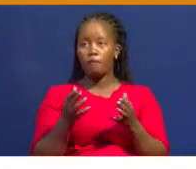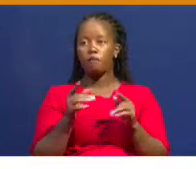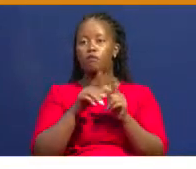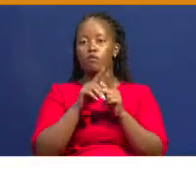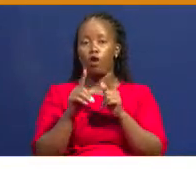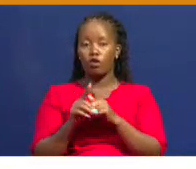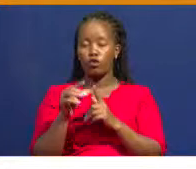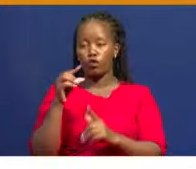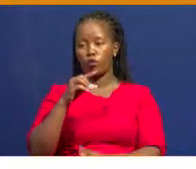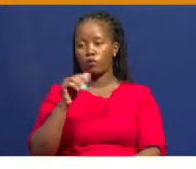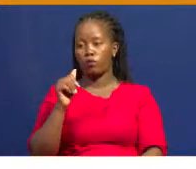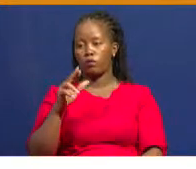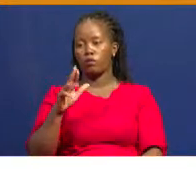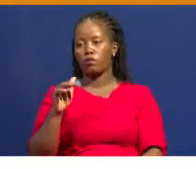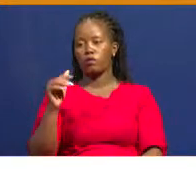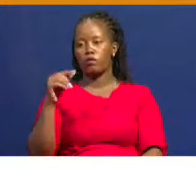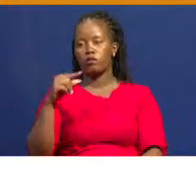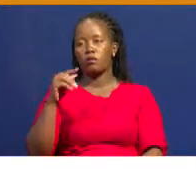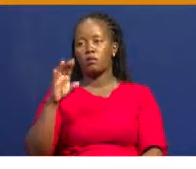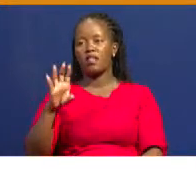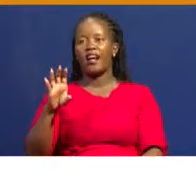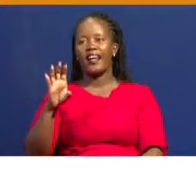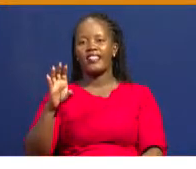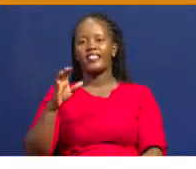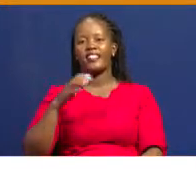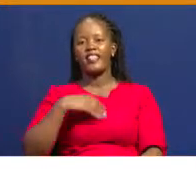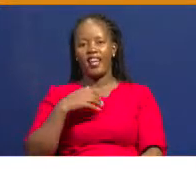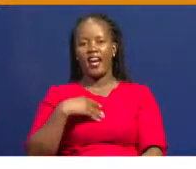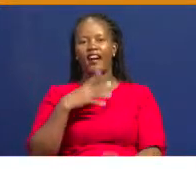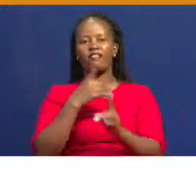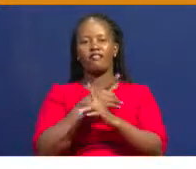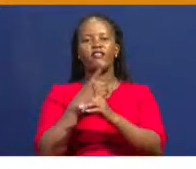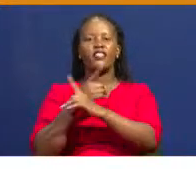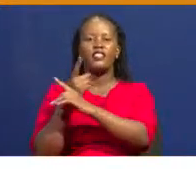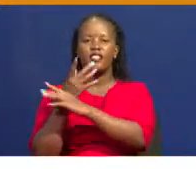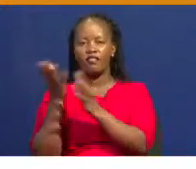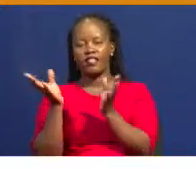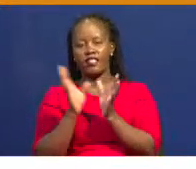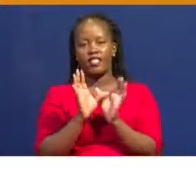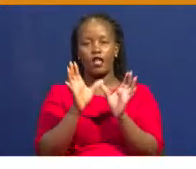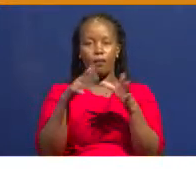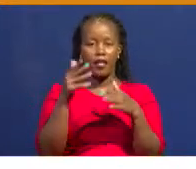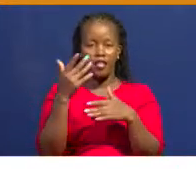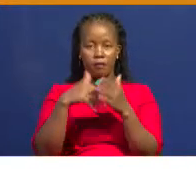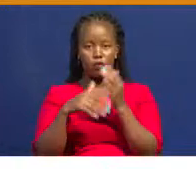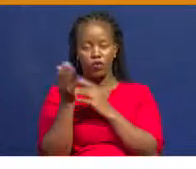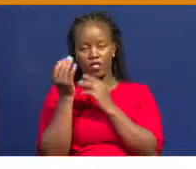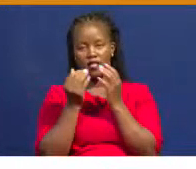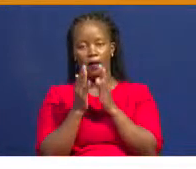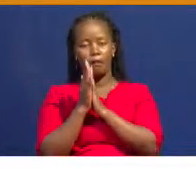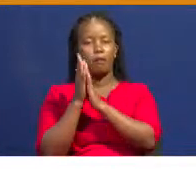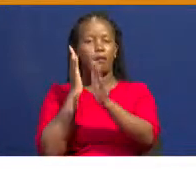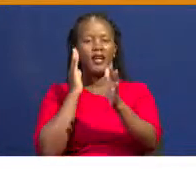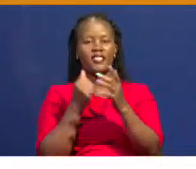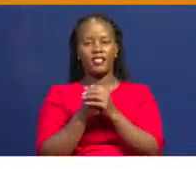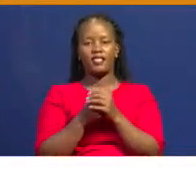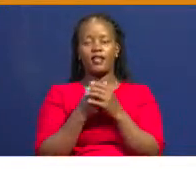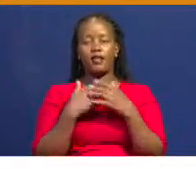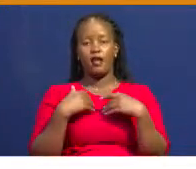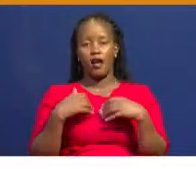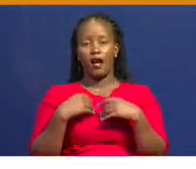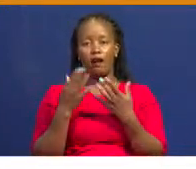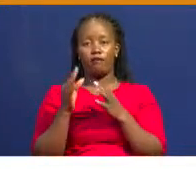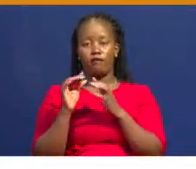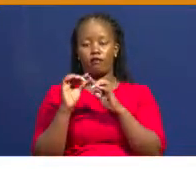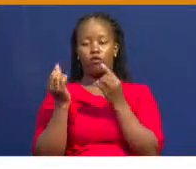for instance, we have different categories of bus bodybuilders. We have class 1, whom